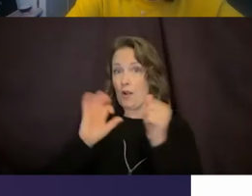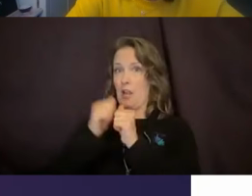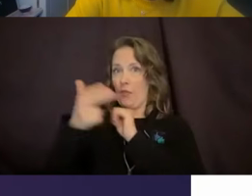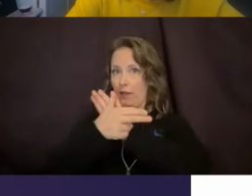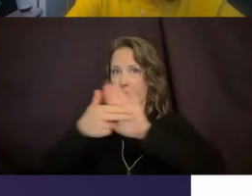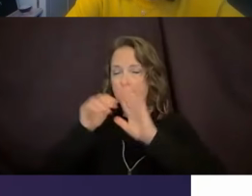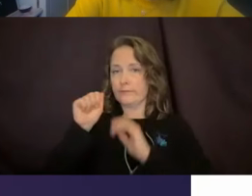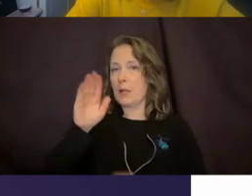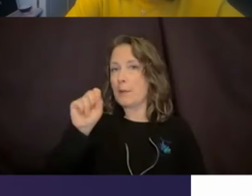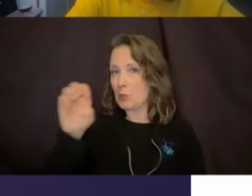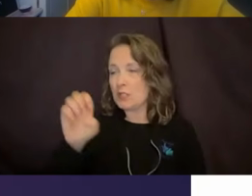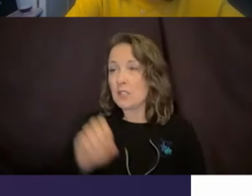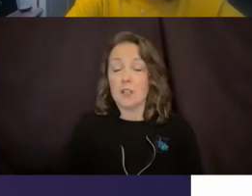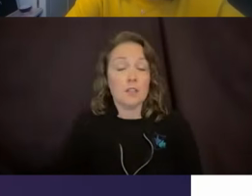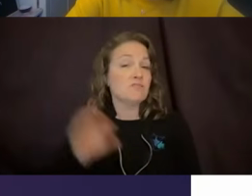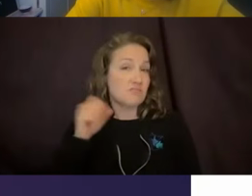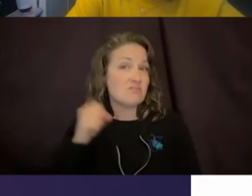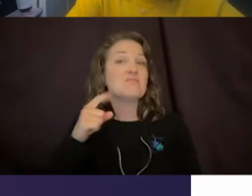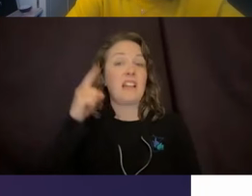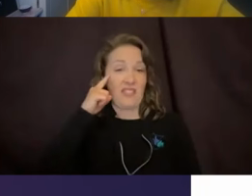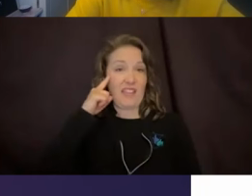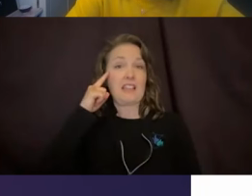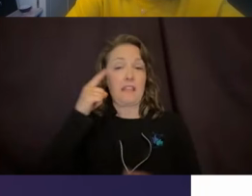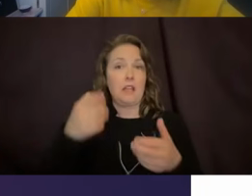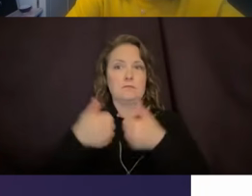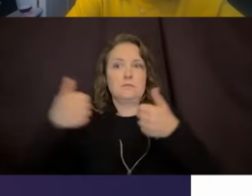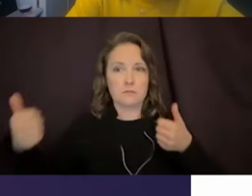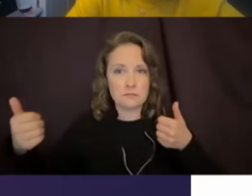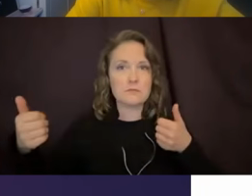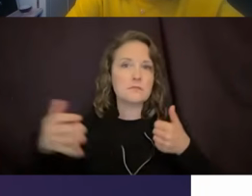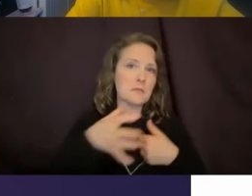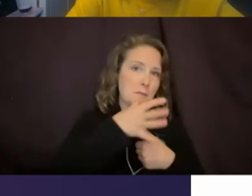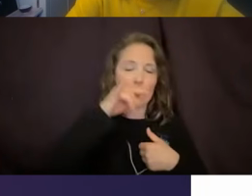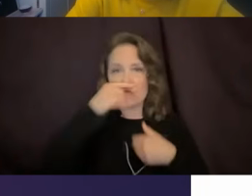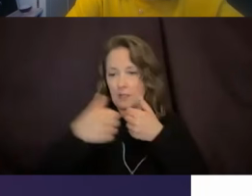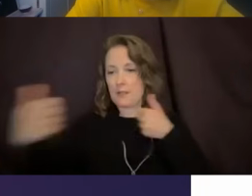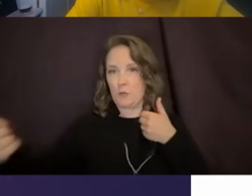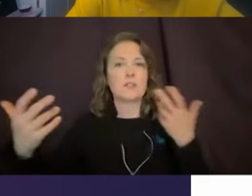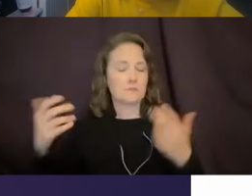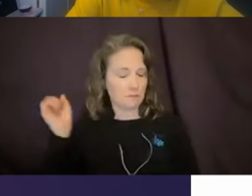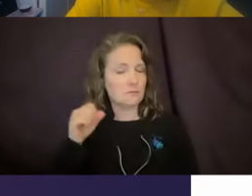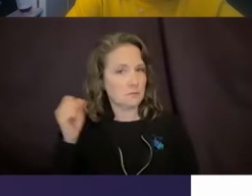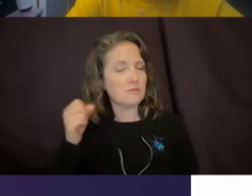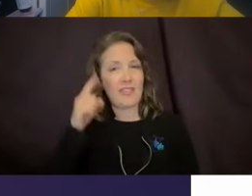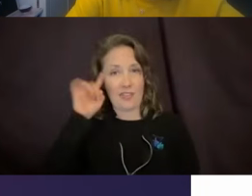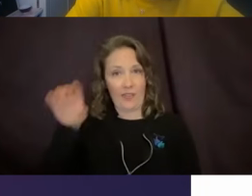separation of, yeah, I think that definitely could be considered traumatic, depending on the impact